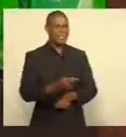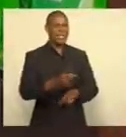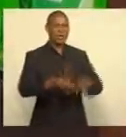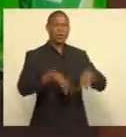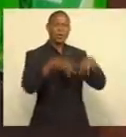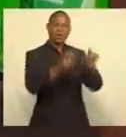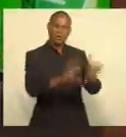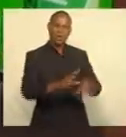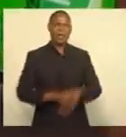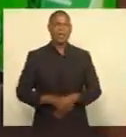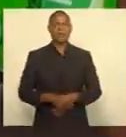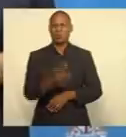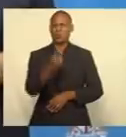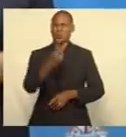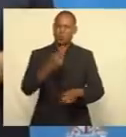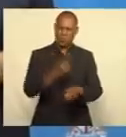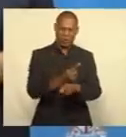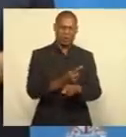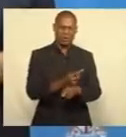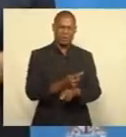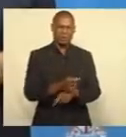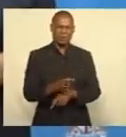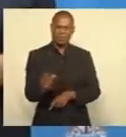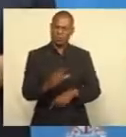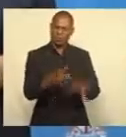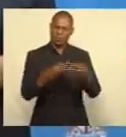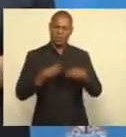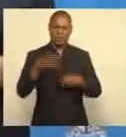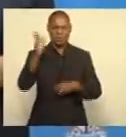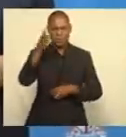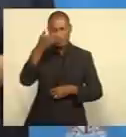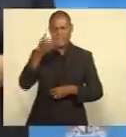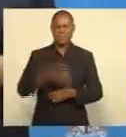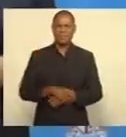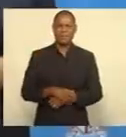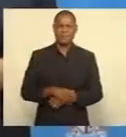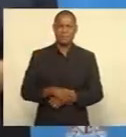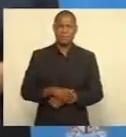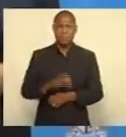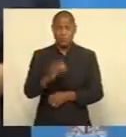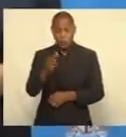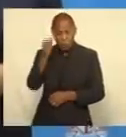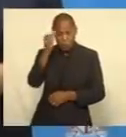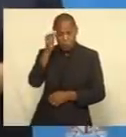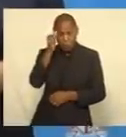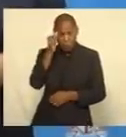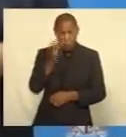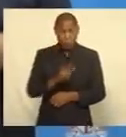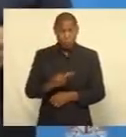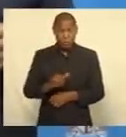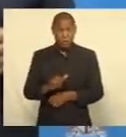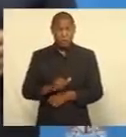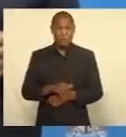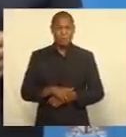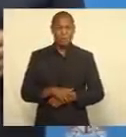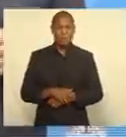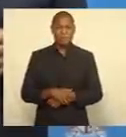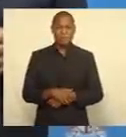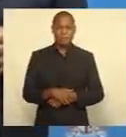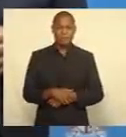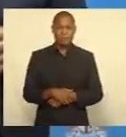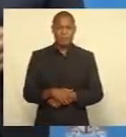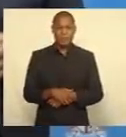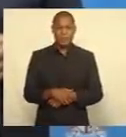in about 2 weeks. So in order to determine which variant this virus is, we have to